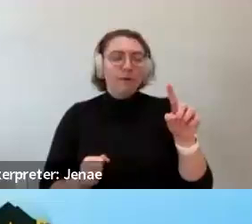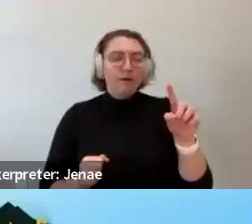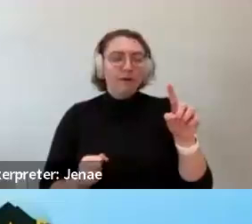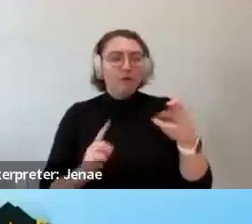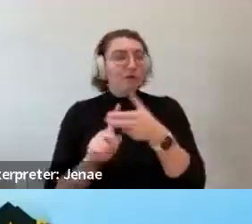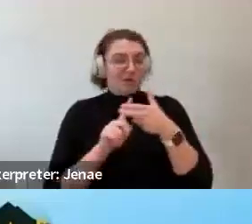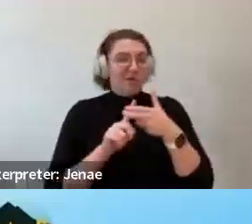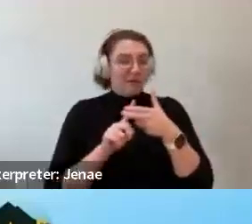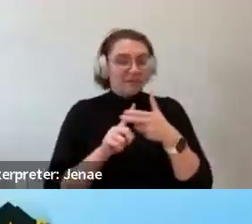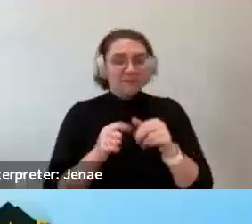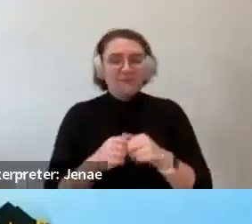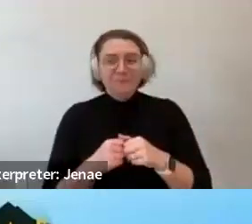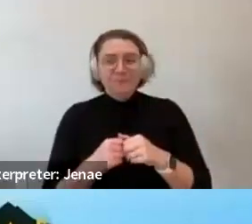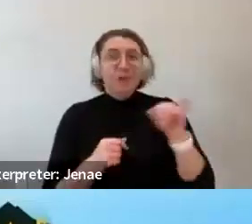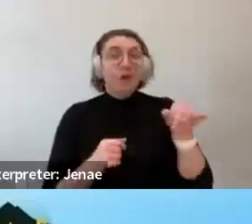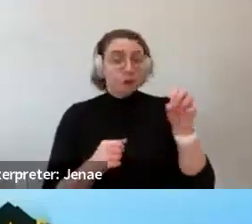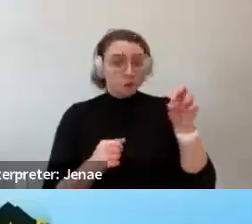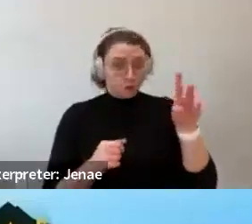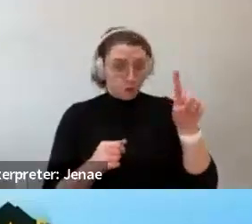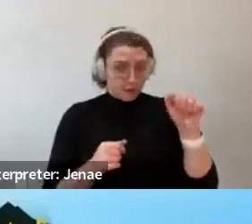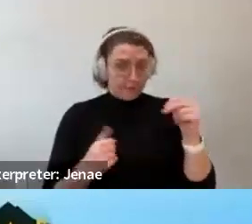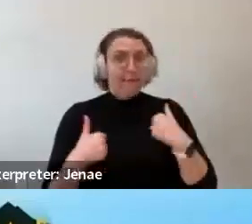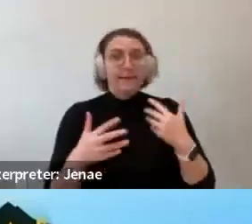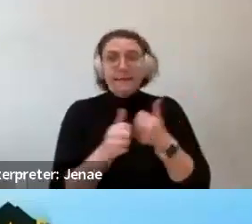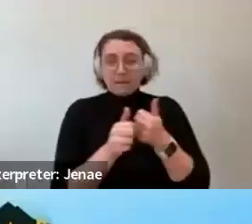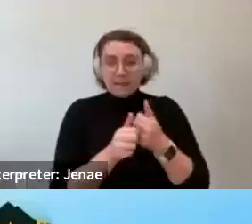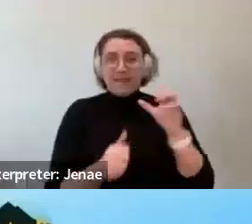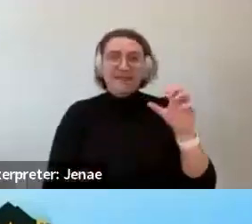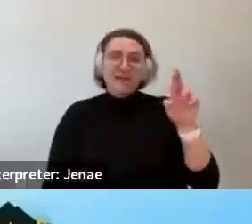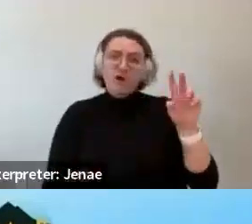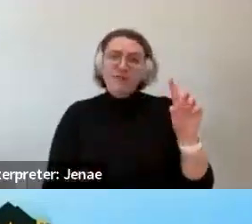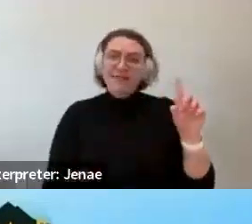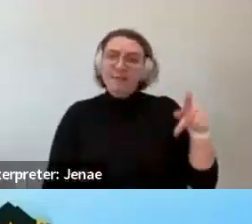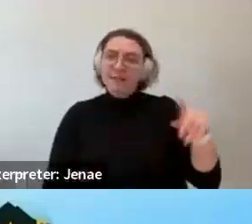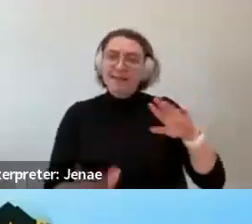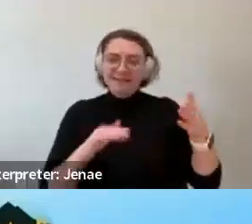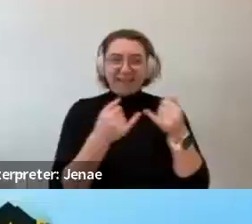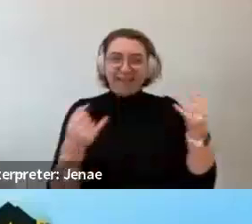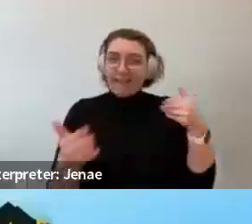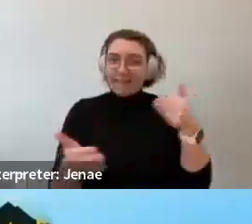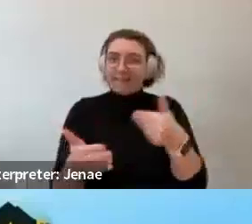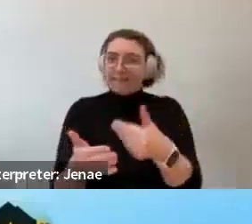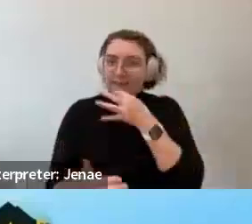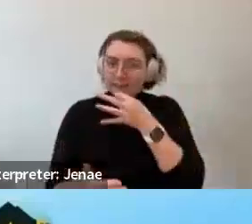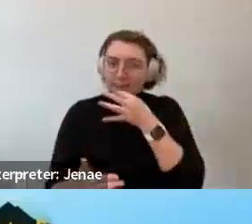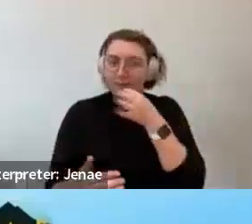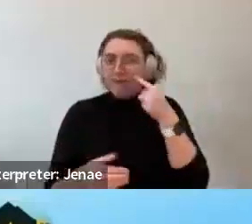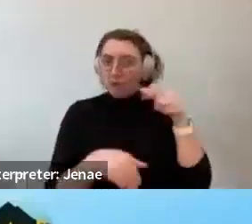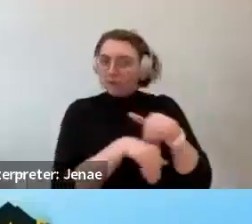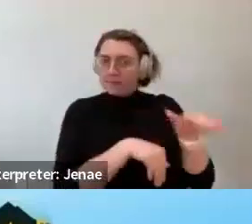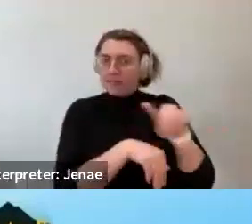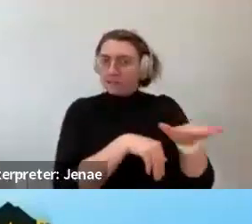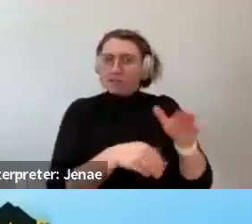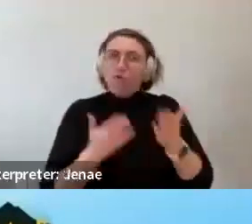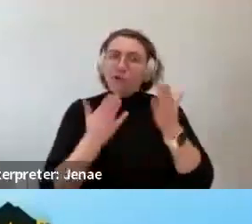recruitment purposes. Jordan has an update on our CRDP deadline that's coming up soon for submissions for our request